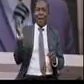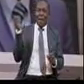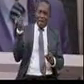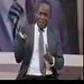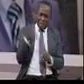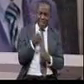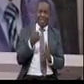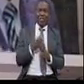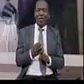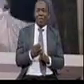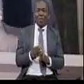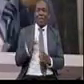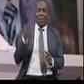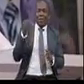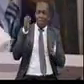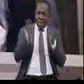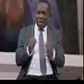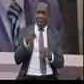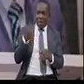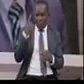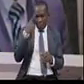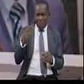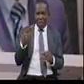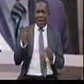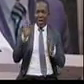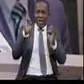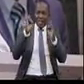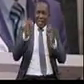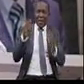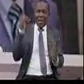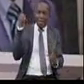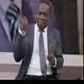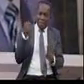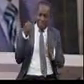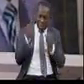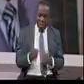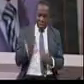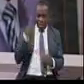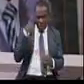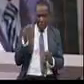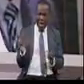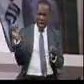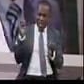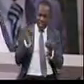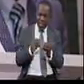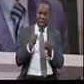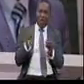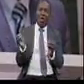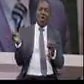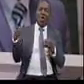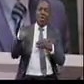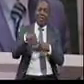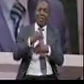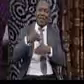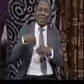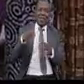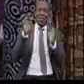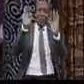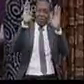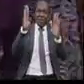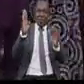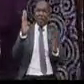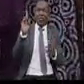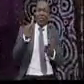excellence, power for extraordinary miracles. We want to say to God be the glory in the name of Jesus Christ.